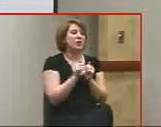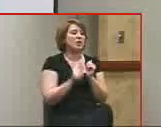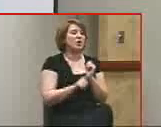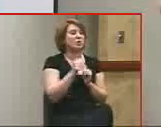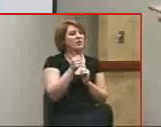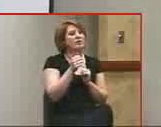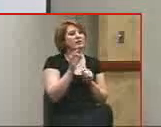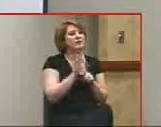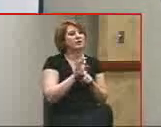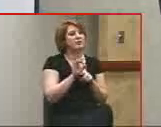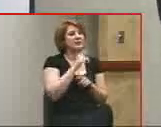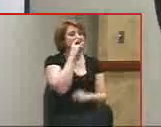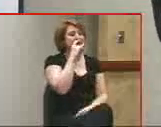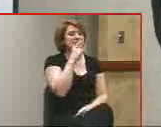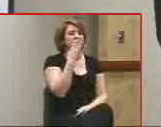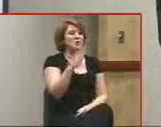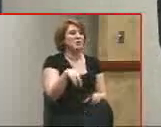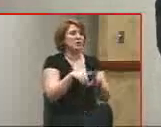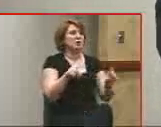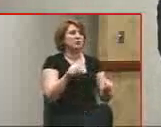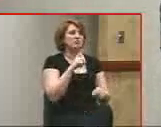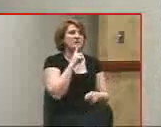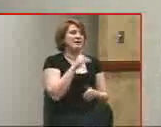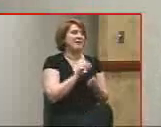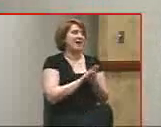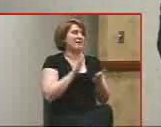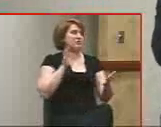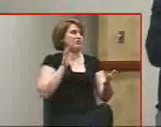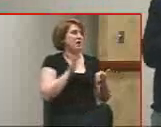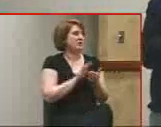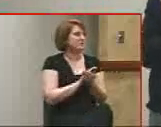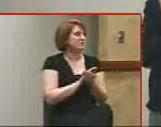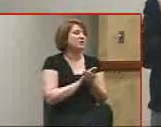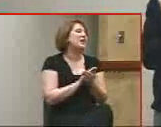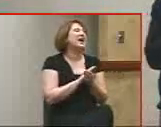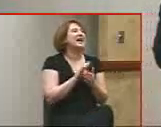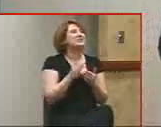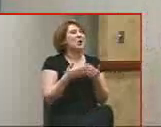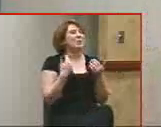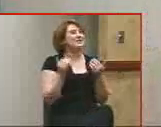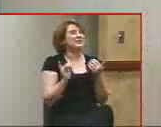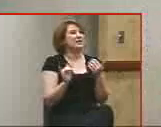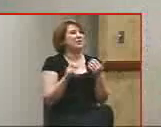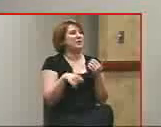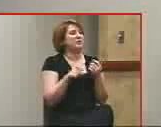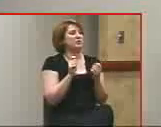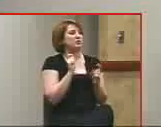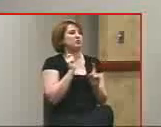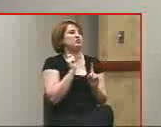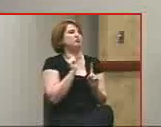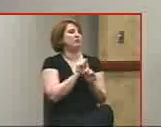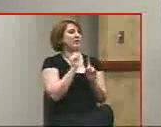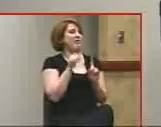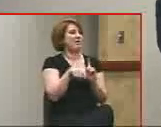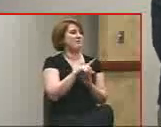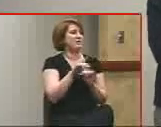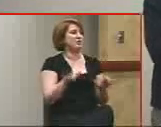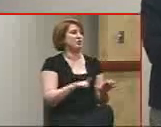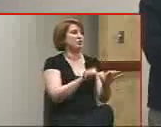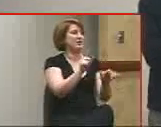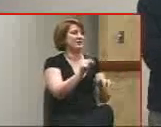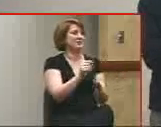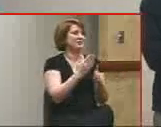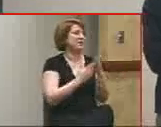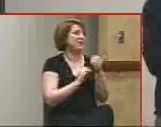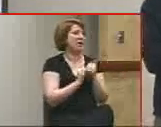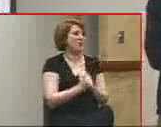an abstract thing for them, it's almost as if you have to trick them into doing it in some